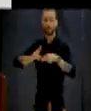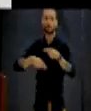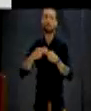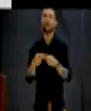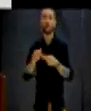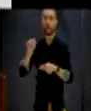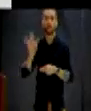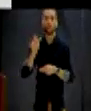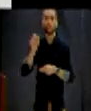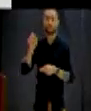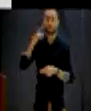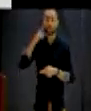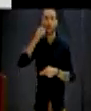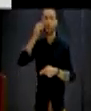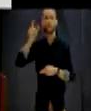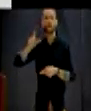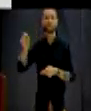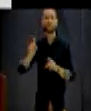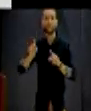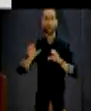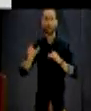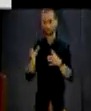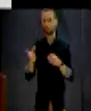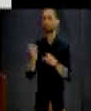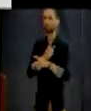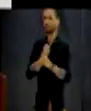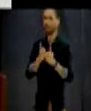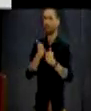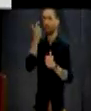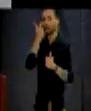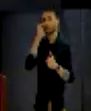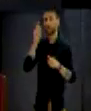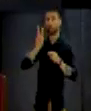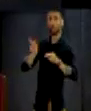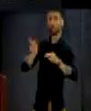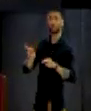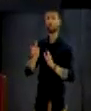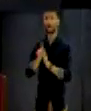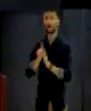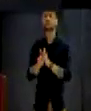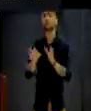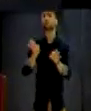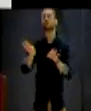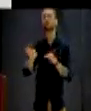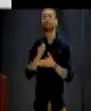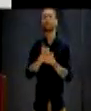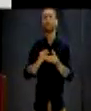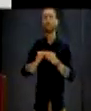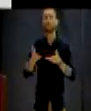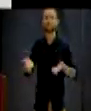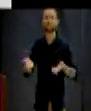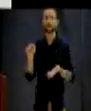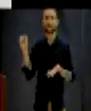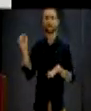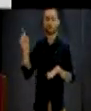homeless population, particularly with the latest enforcement policies. I wanted to give you some numbers here in San Diego.